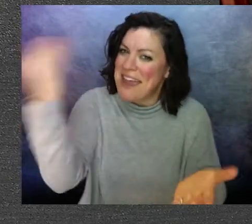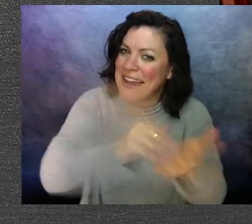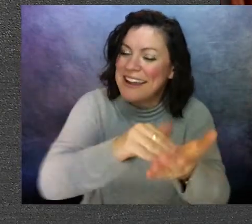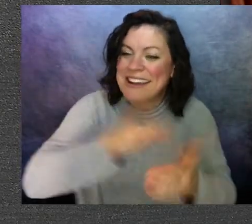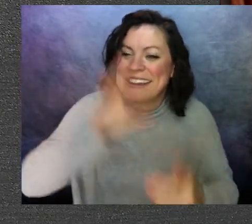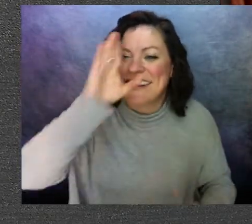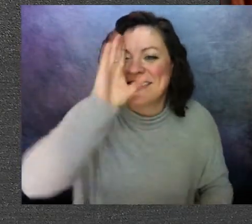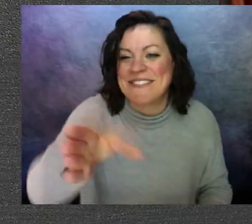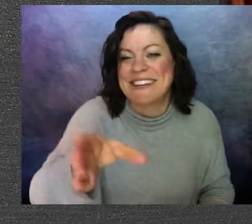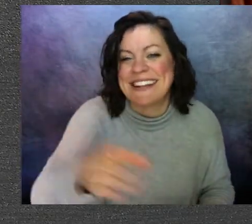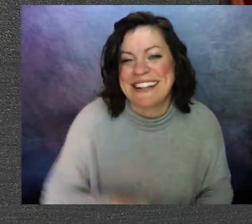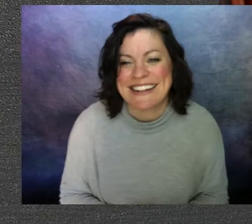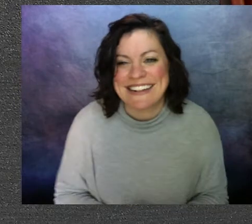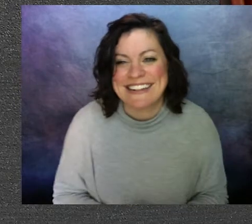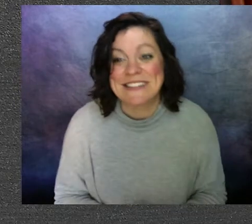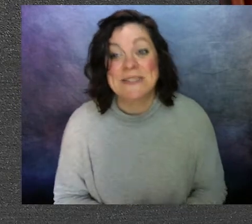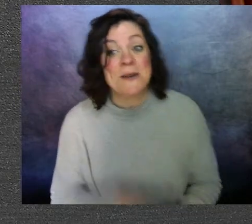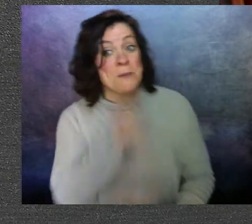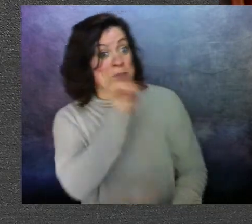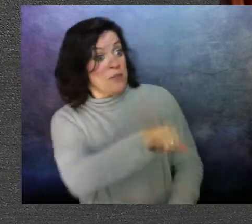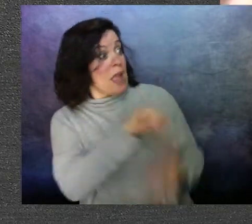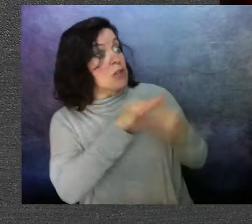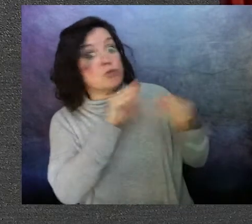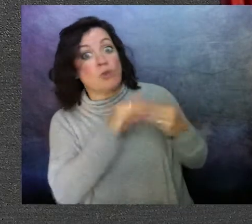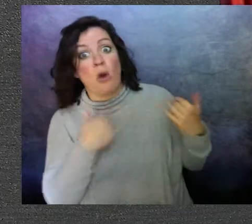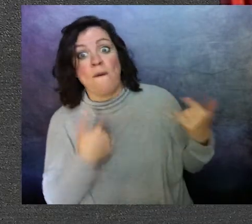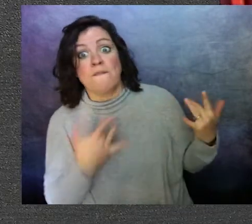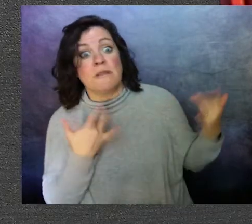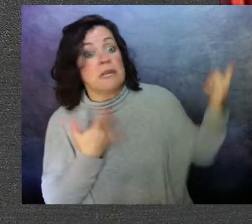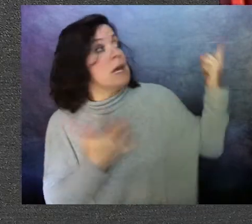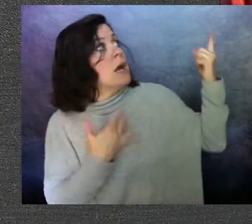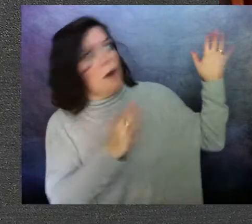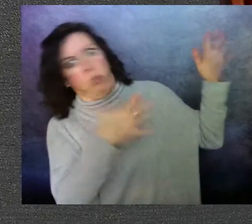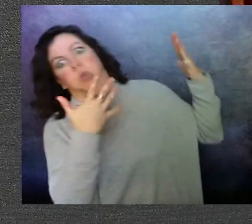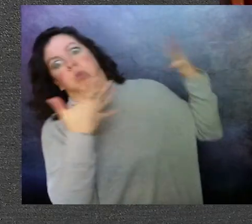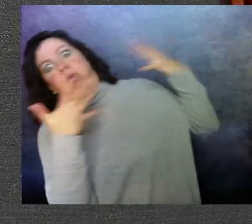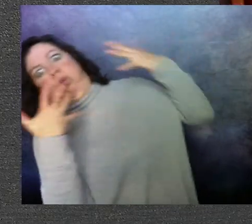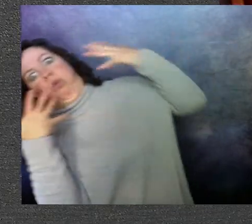Bye. And that story made me feel like...